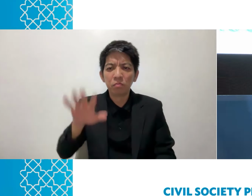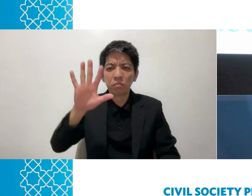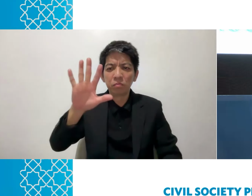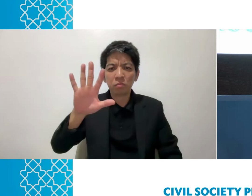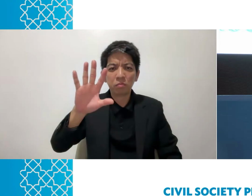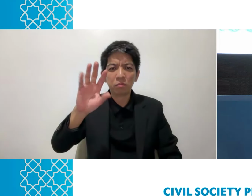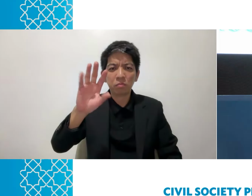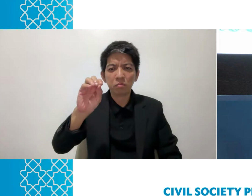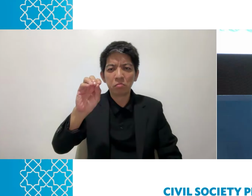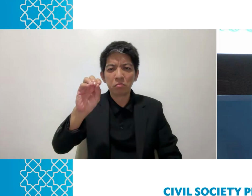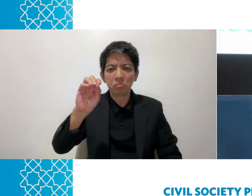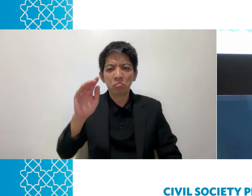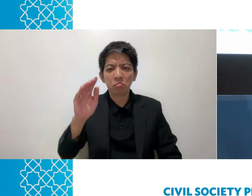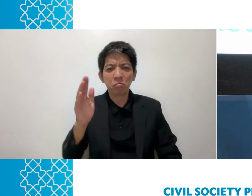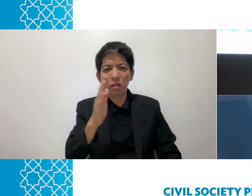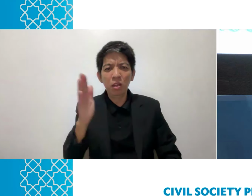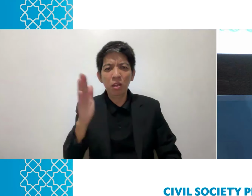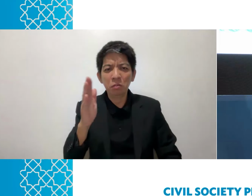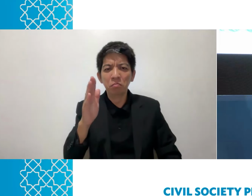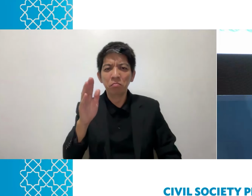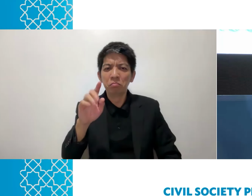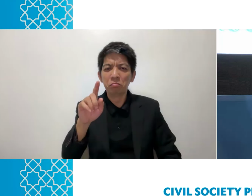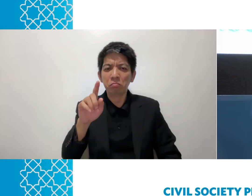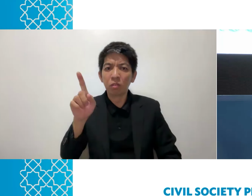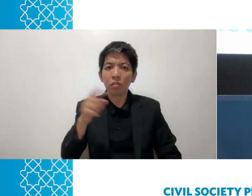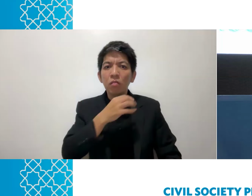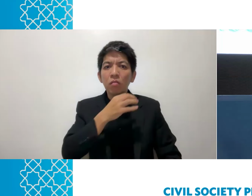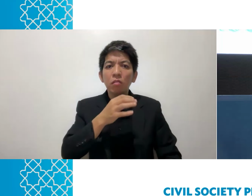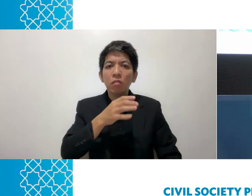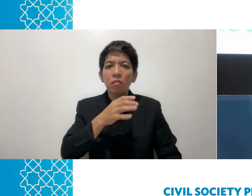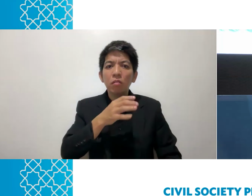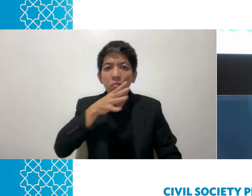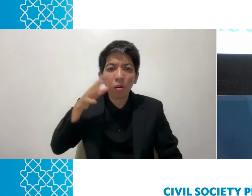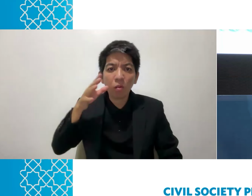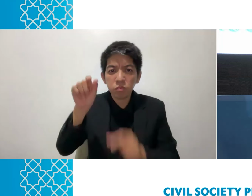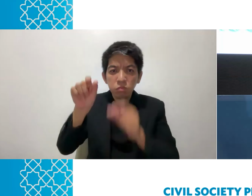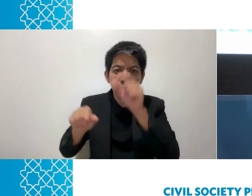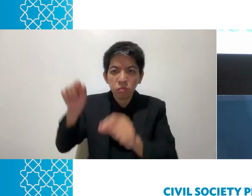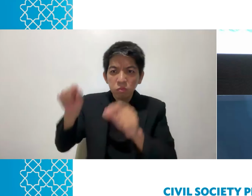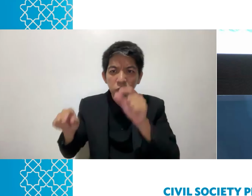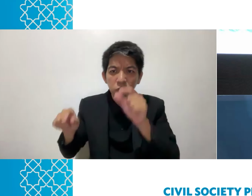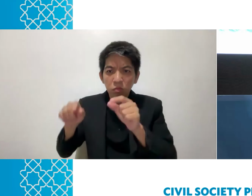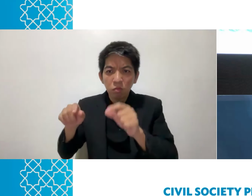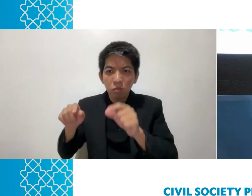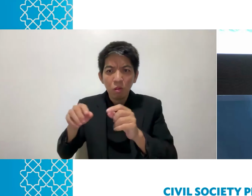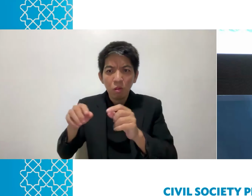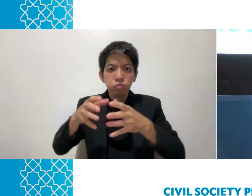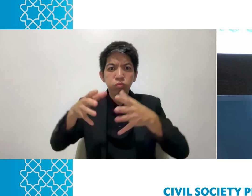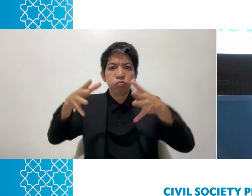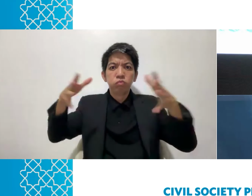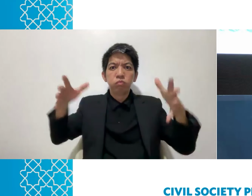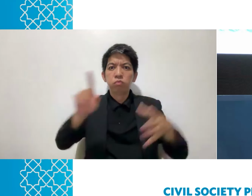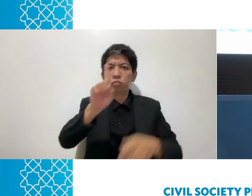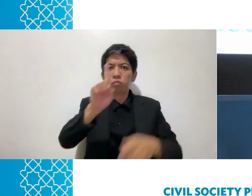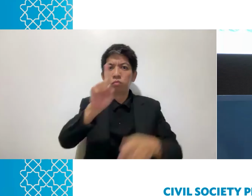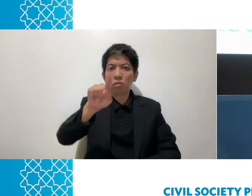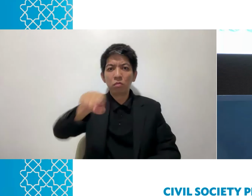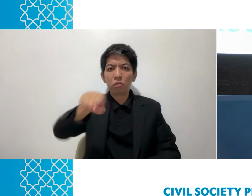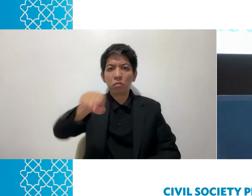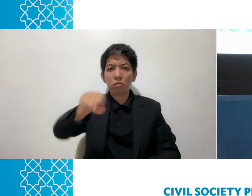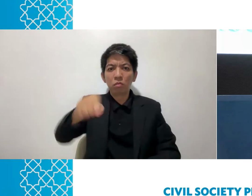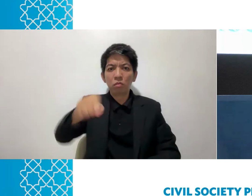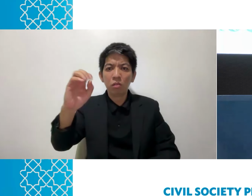providing services to improve their productivity of the livestock, but also the markets access, the farmer training, and risk